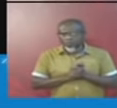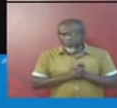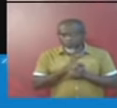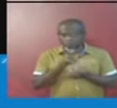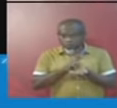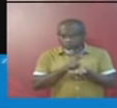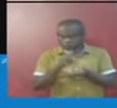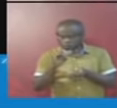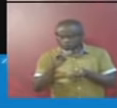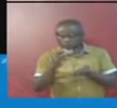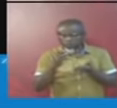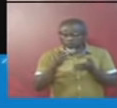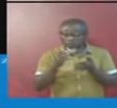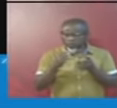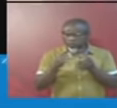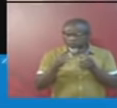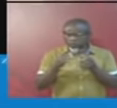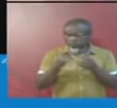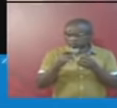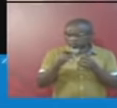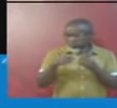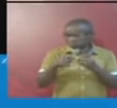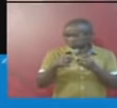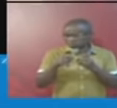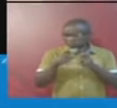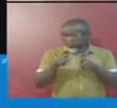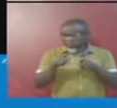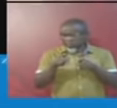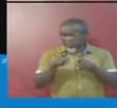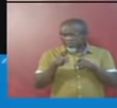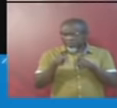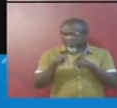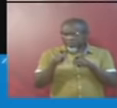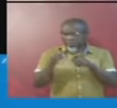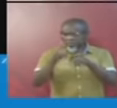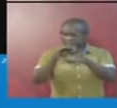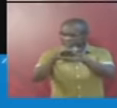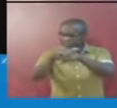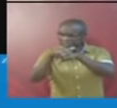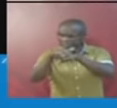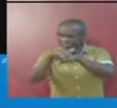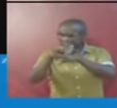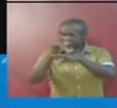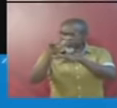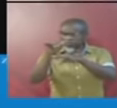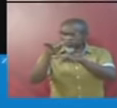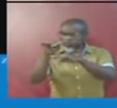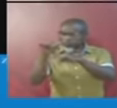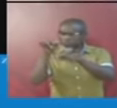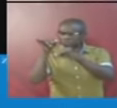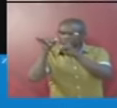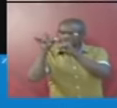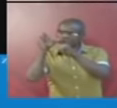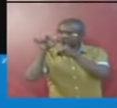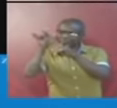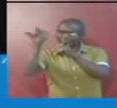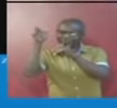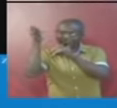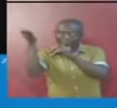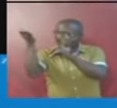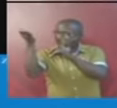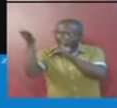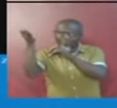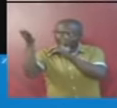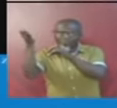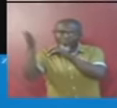nationals stranded in the UK was raised in UK Parliament yesterday by MP Steve Baker. And one of the issues, he said that the